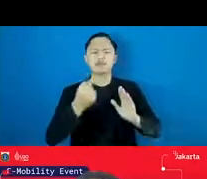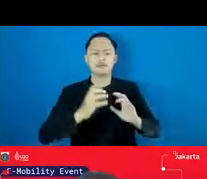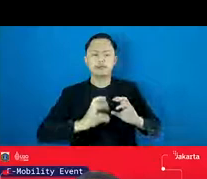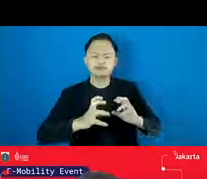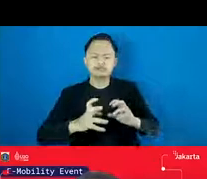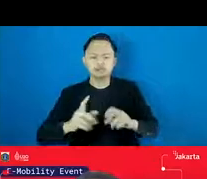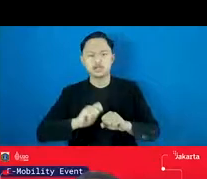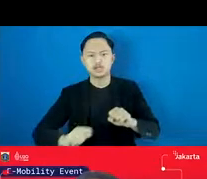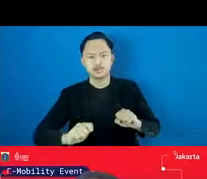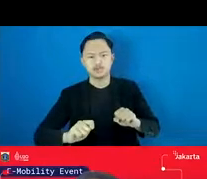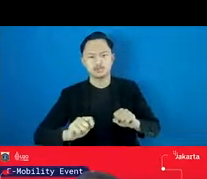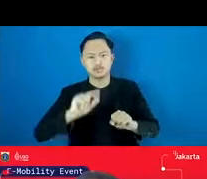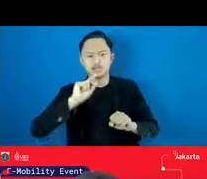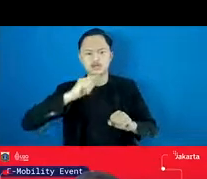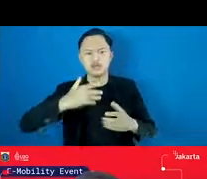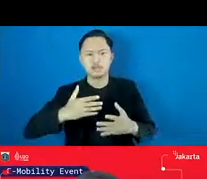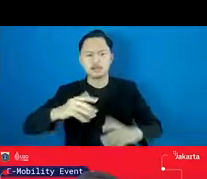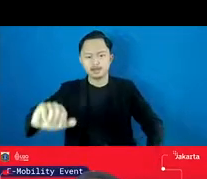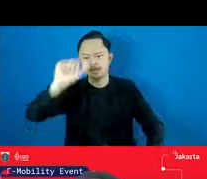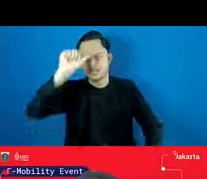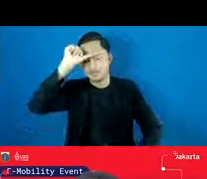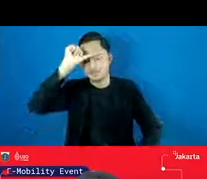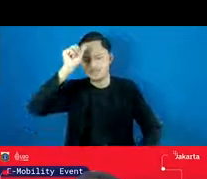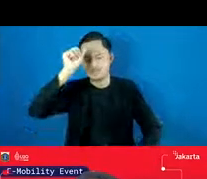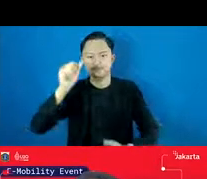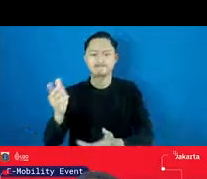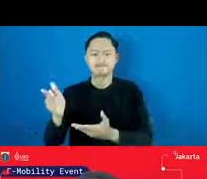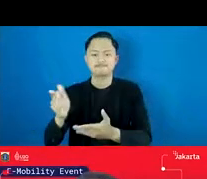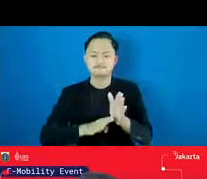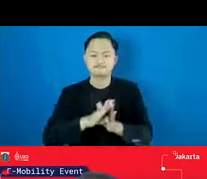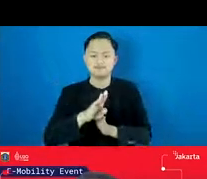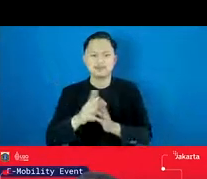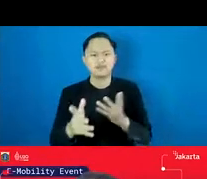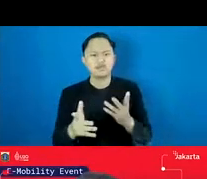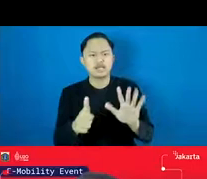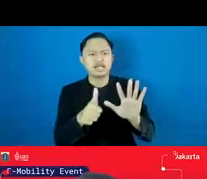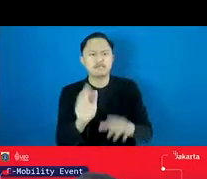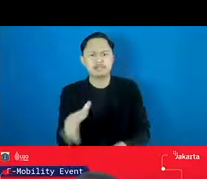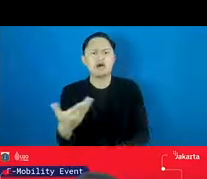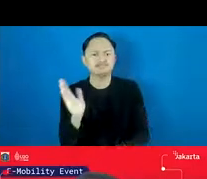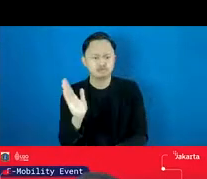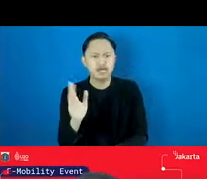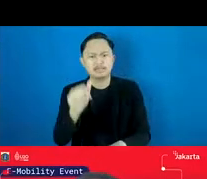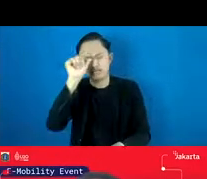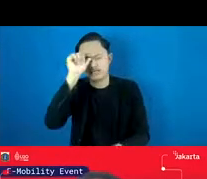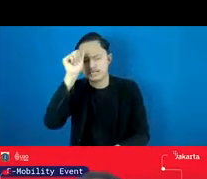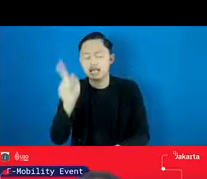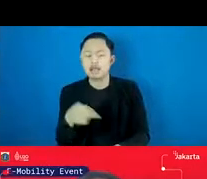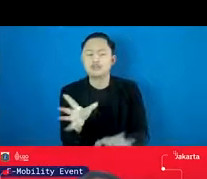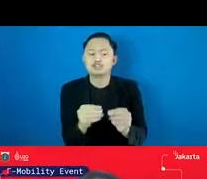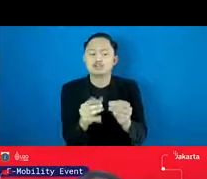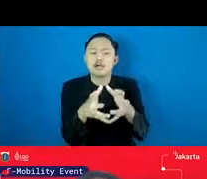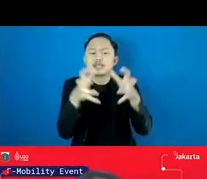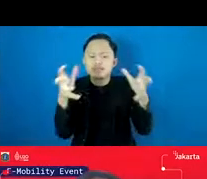India for about more than 750 electric buses for last 5 to 6 years in the country. We are largest electric bus manufacturer in